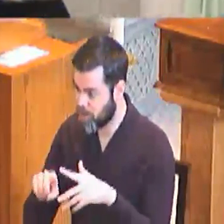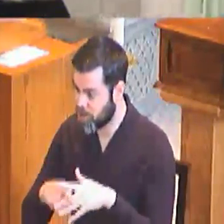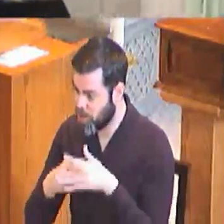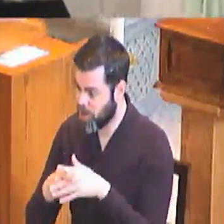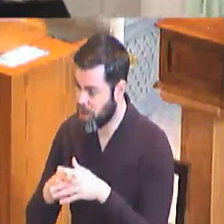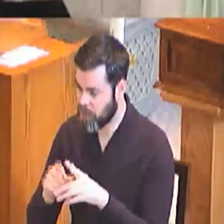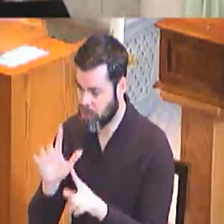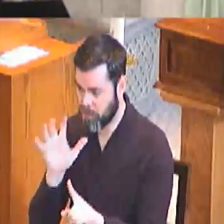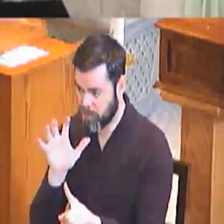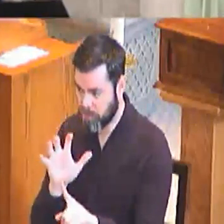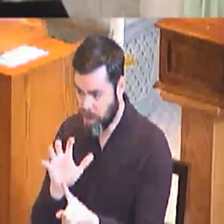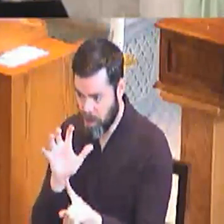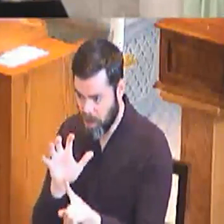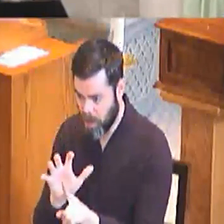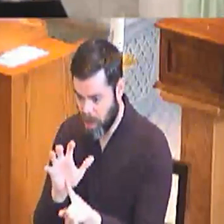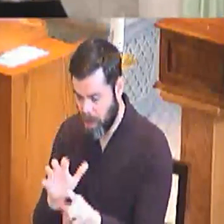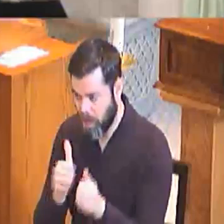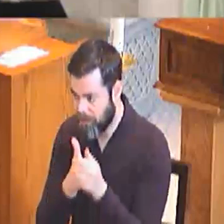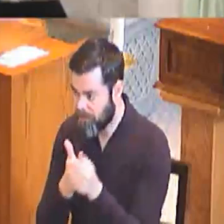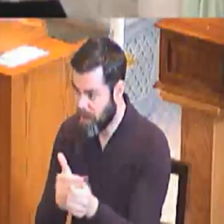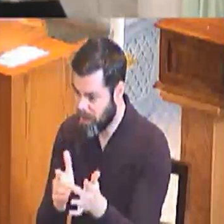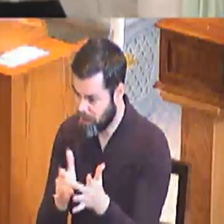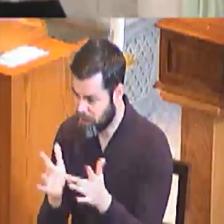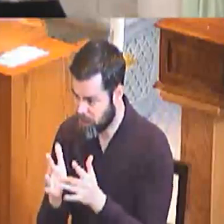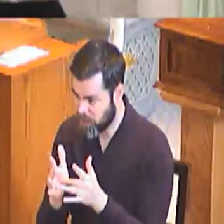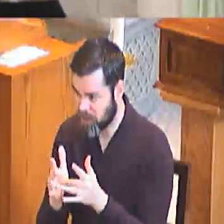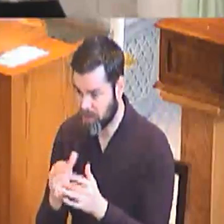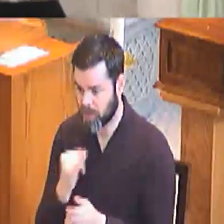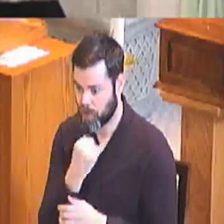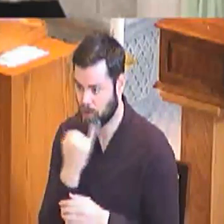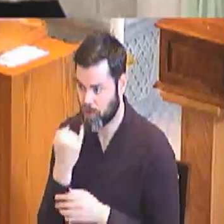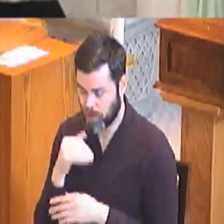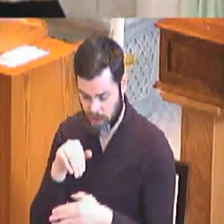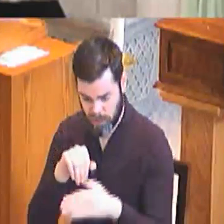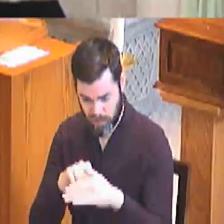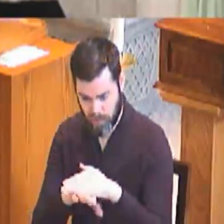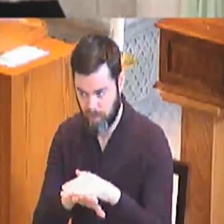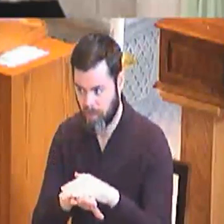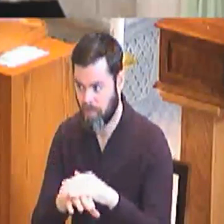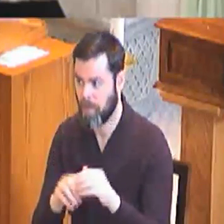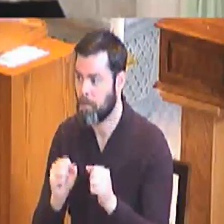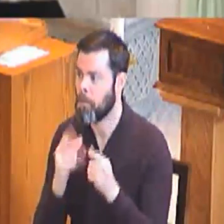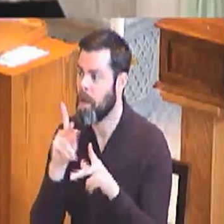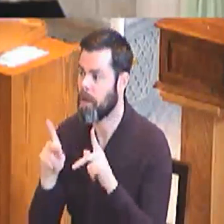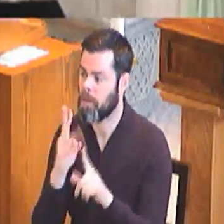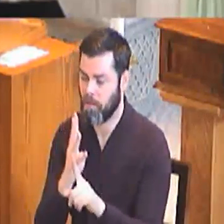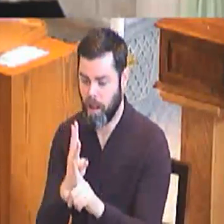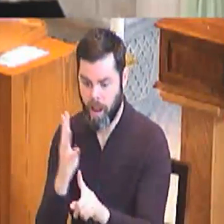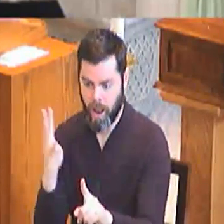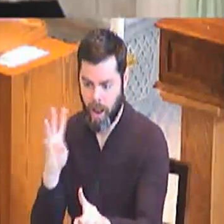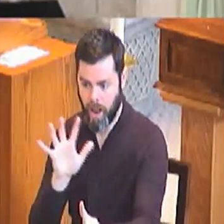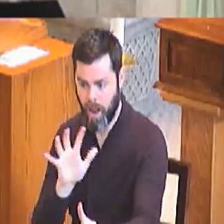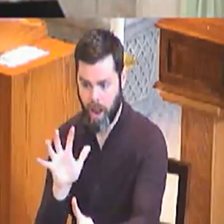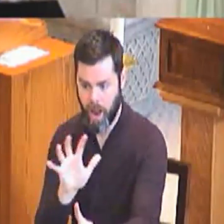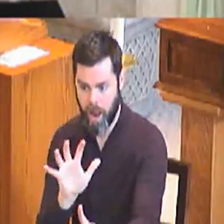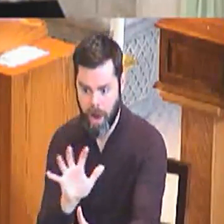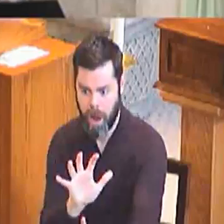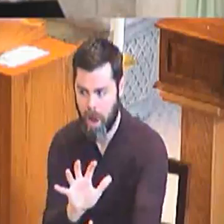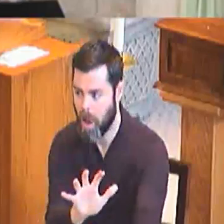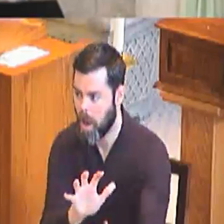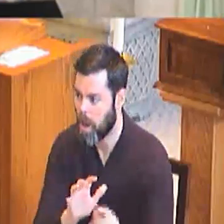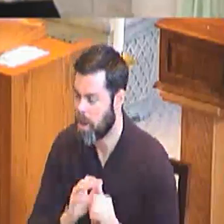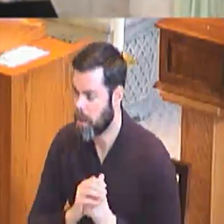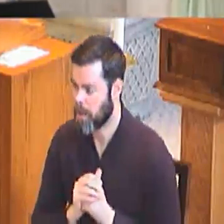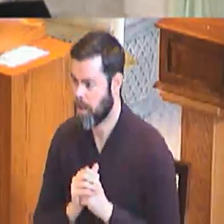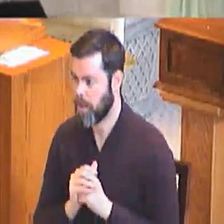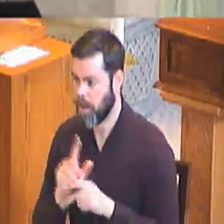gathered. If you had just heard that someone had raised someone from the dead, I think you might be there too. You wanted to see what this